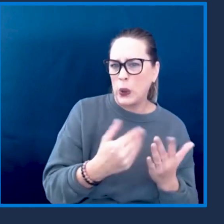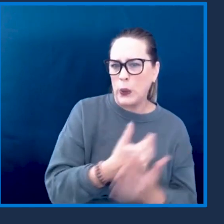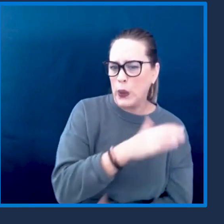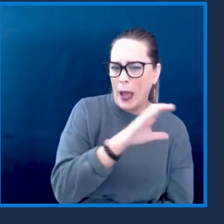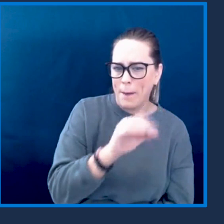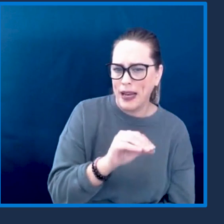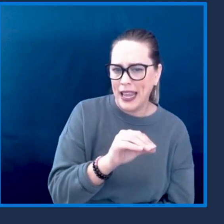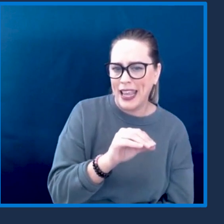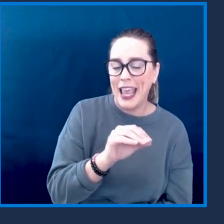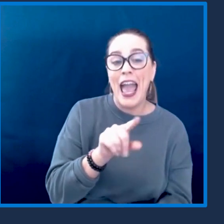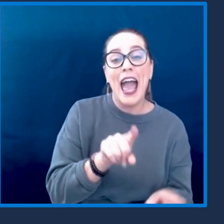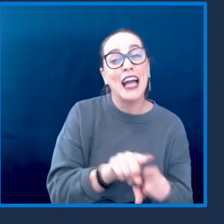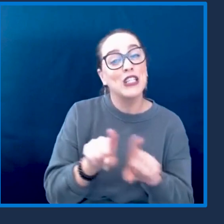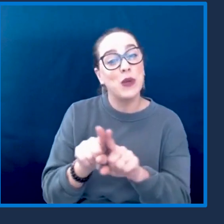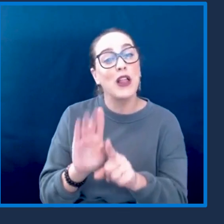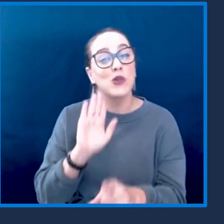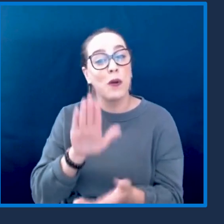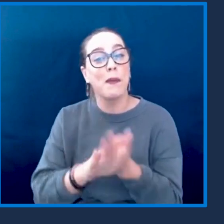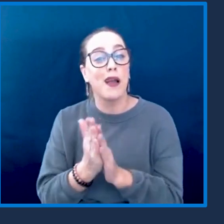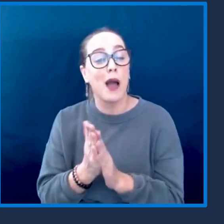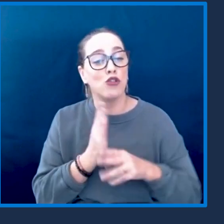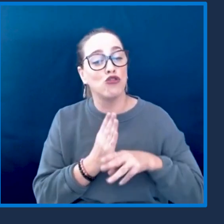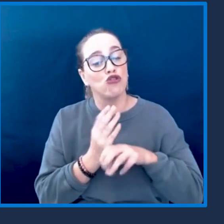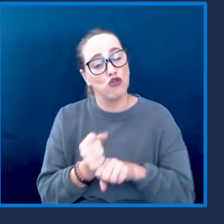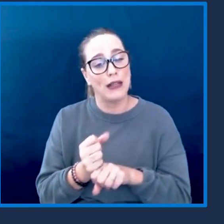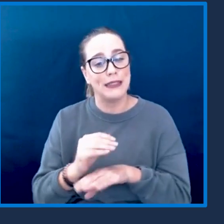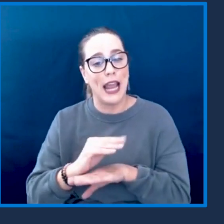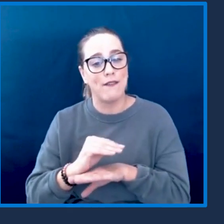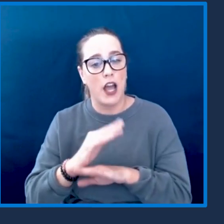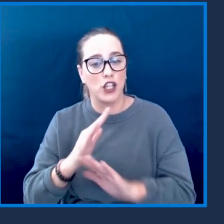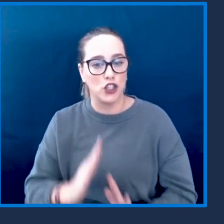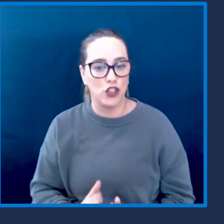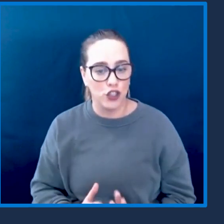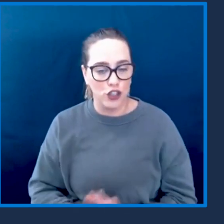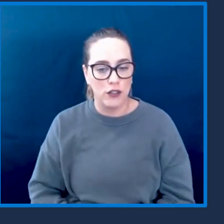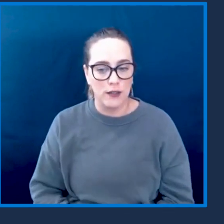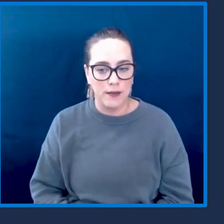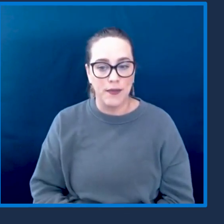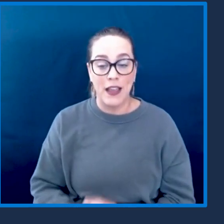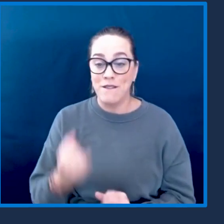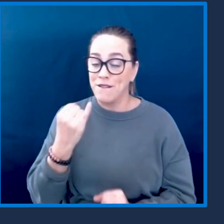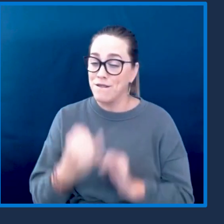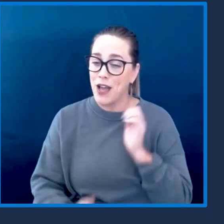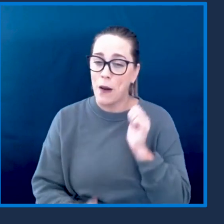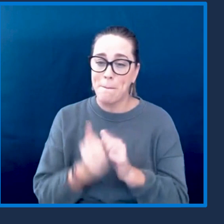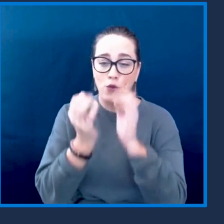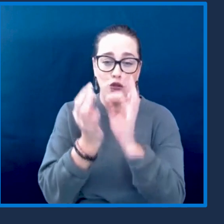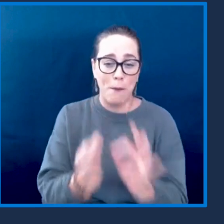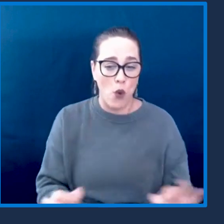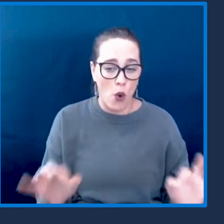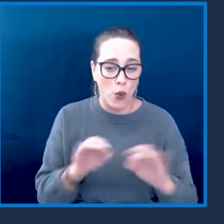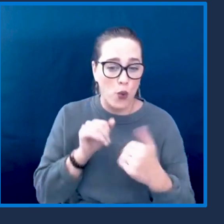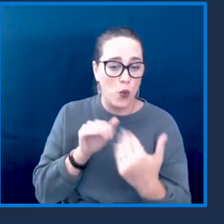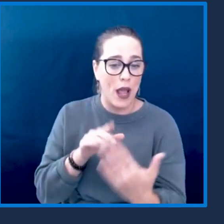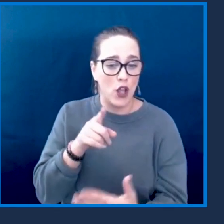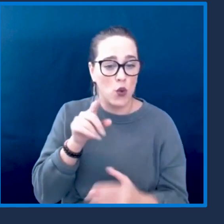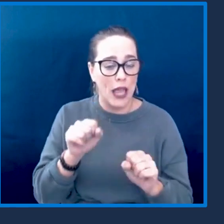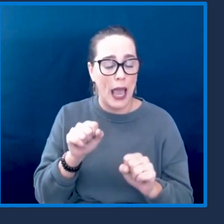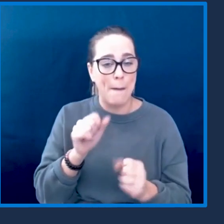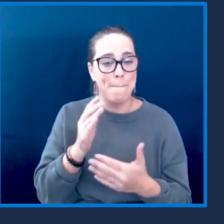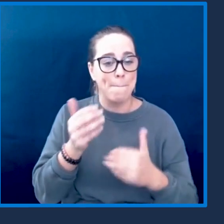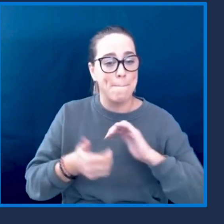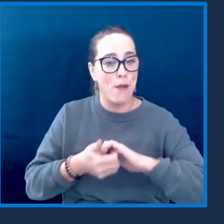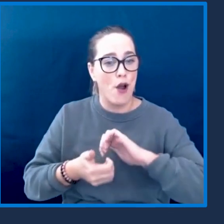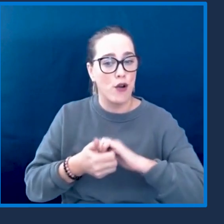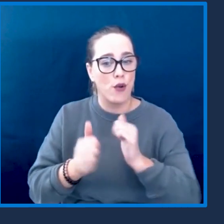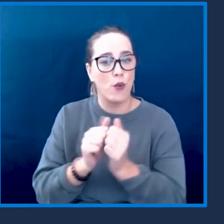trusted advisors. And the final most important way that I think you can partner with your ERGs is by ensuring